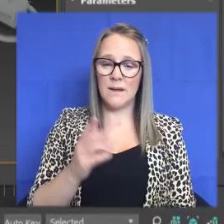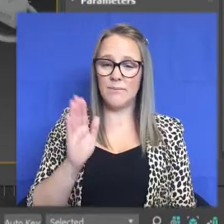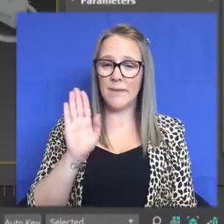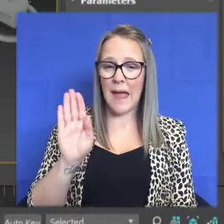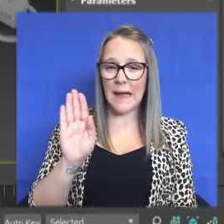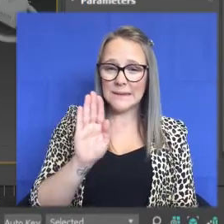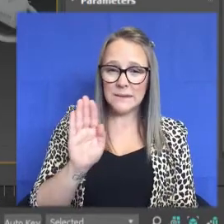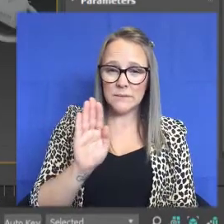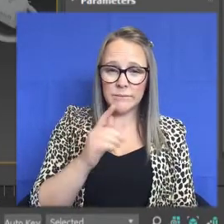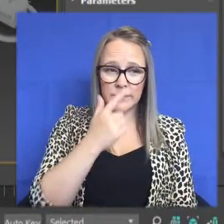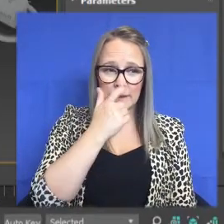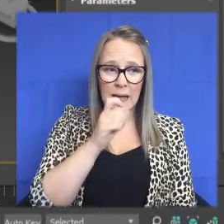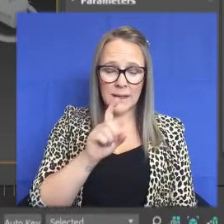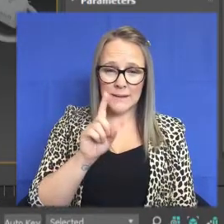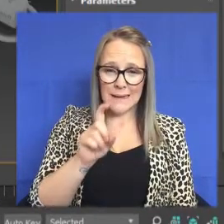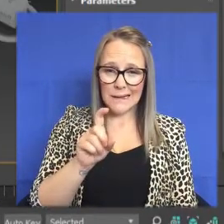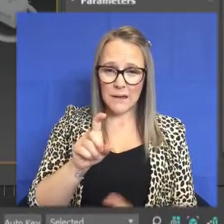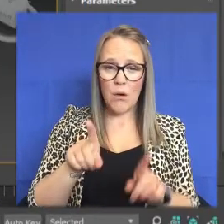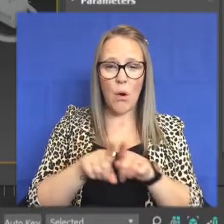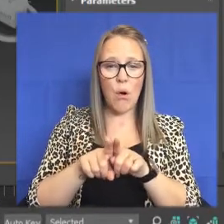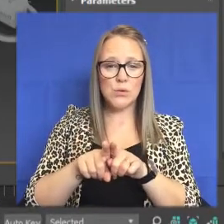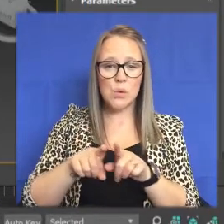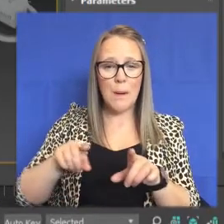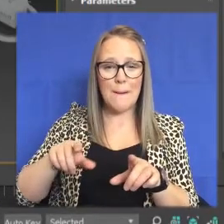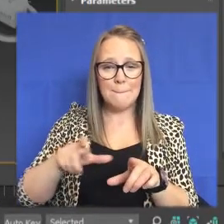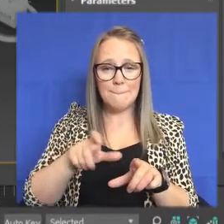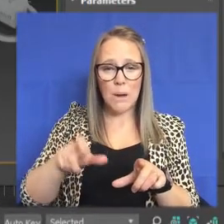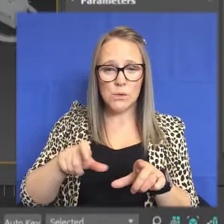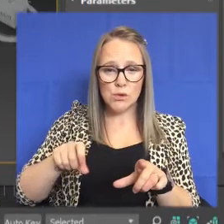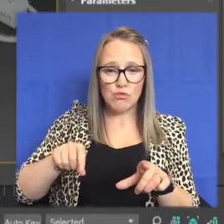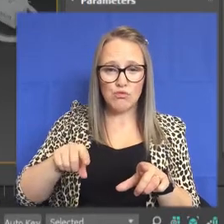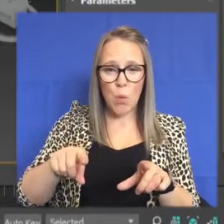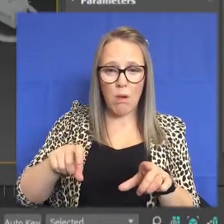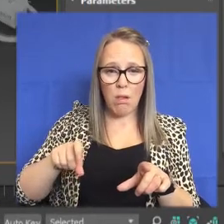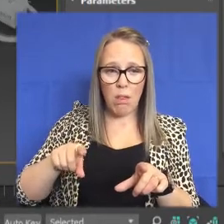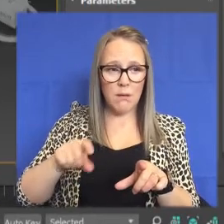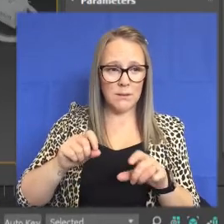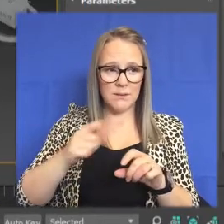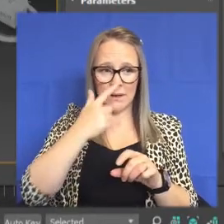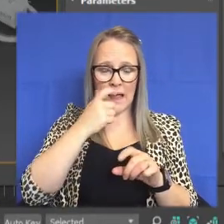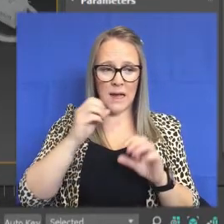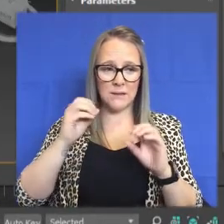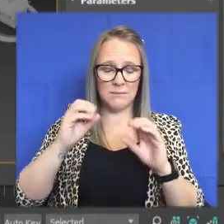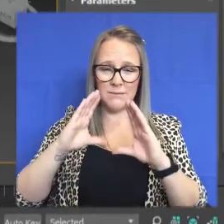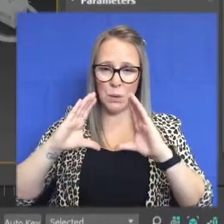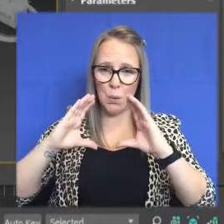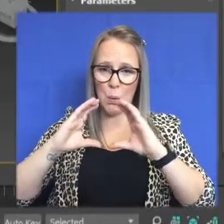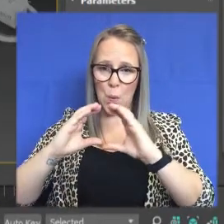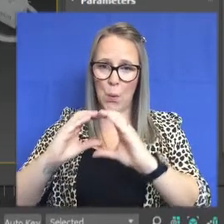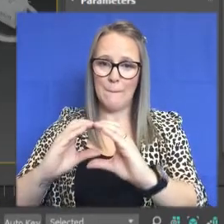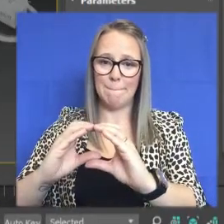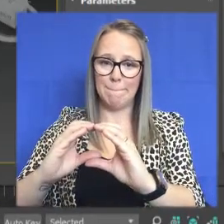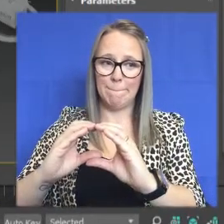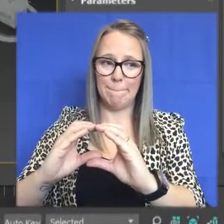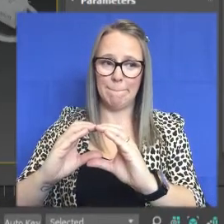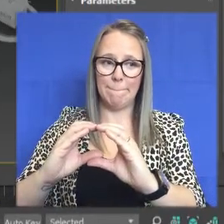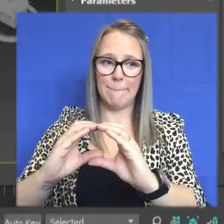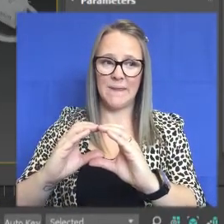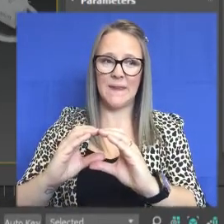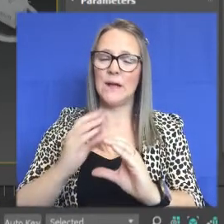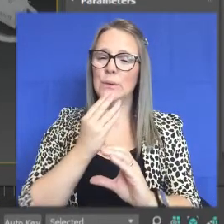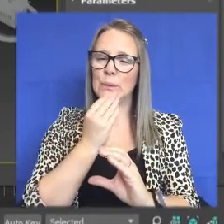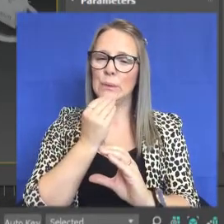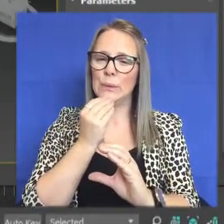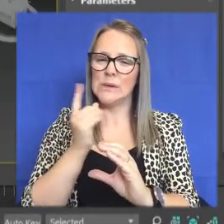still selected and the roller function on your mouse, roll back so we can actually create new objects for you. The three most